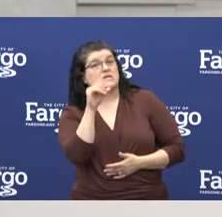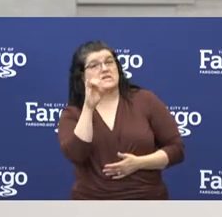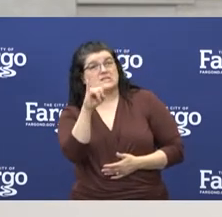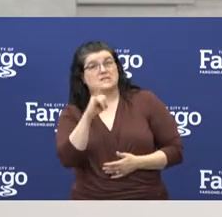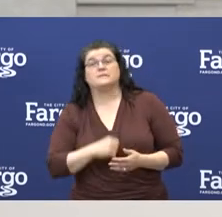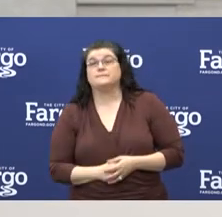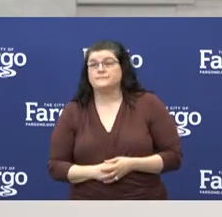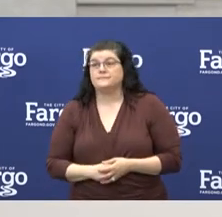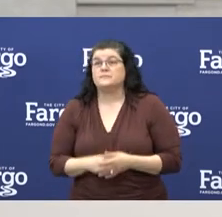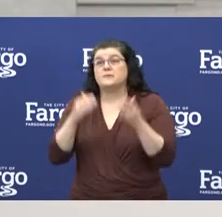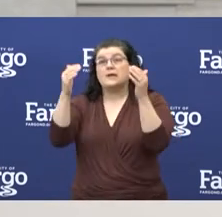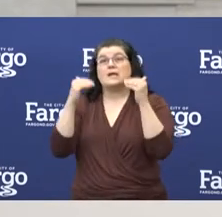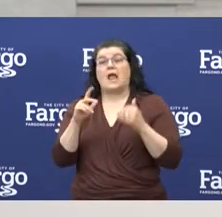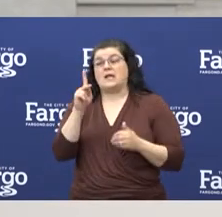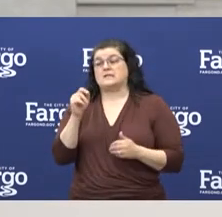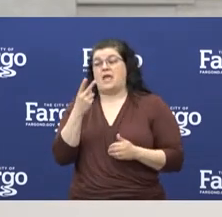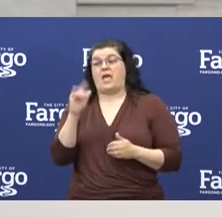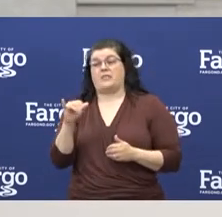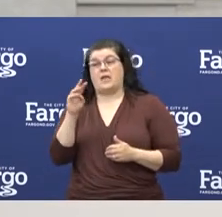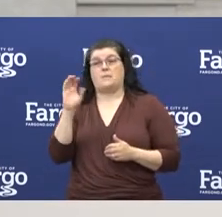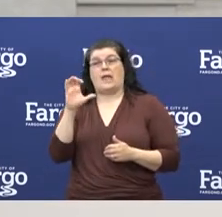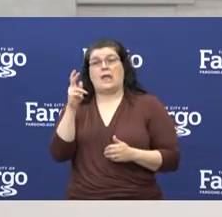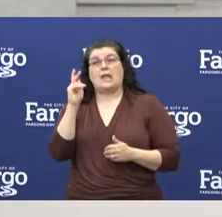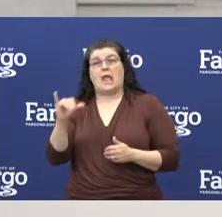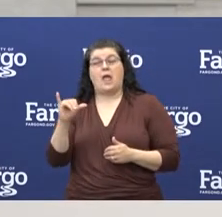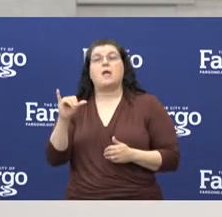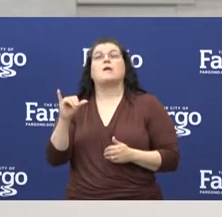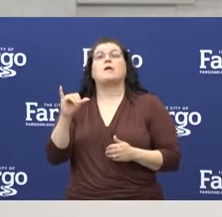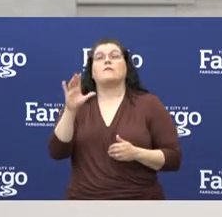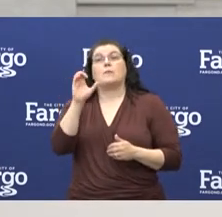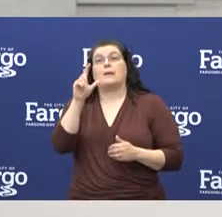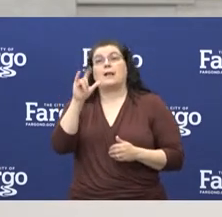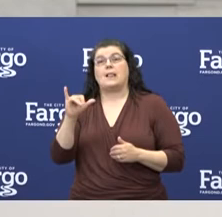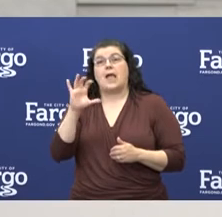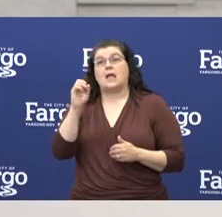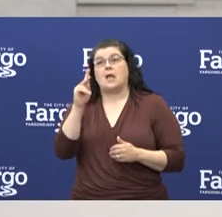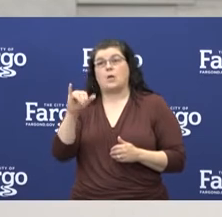next speaker is Kathy McKay from Clay County Public Health. Kathy.